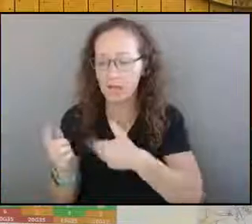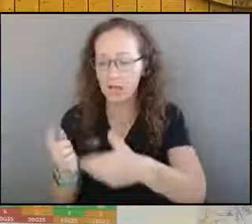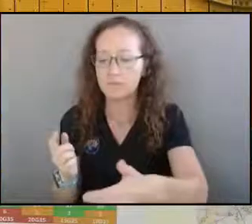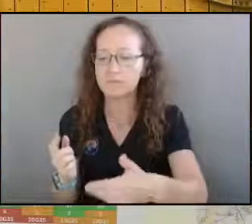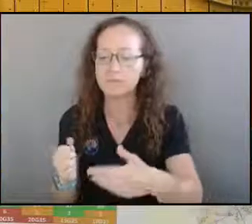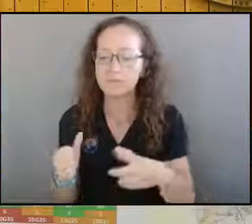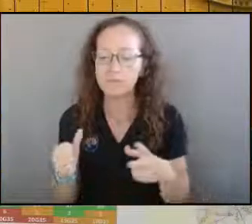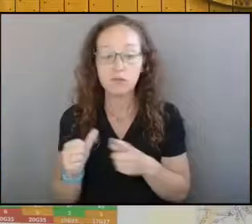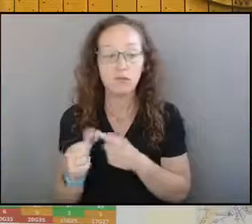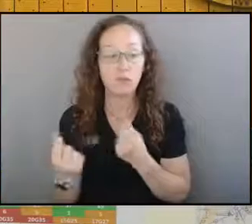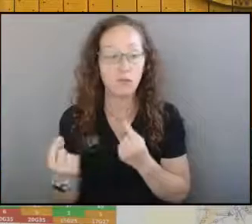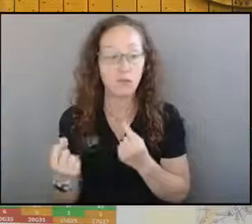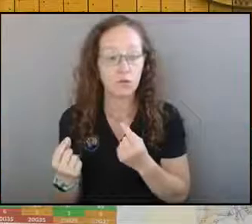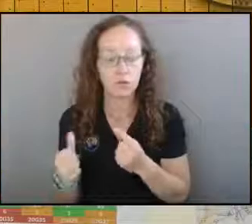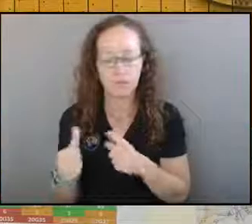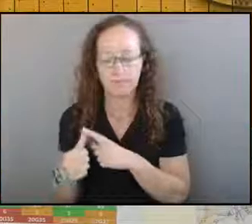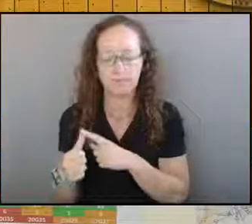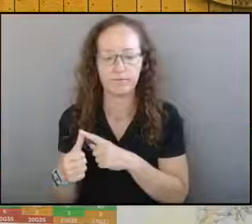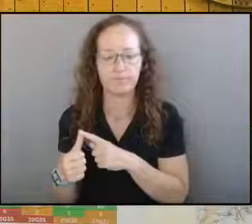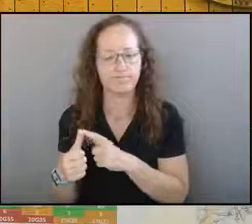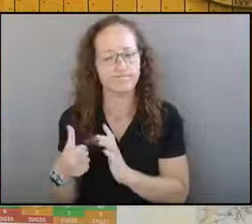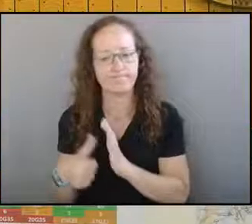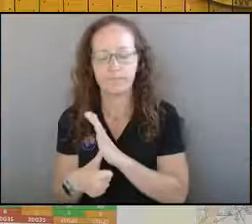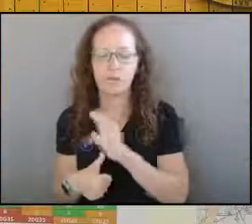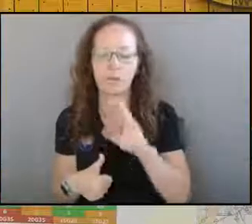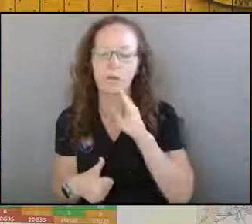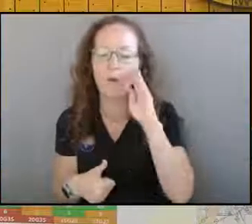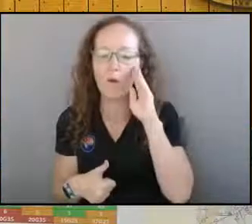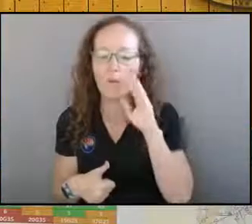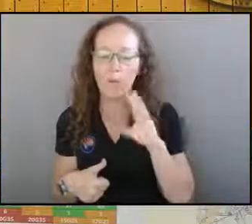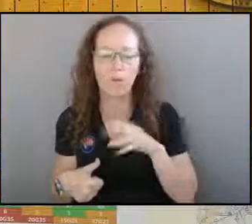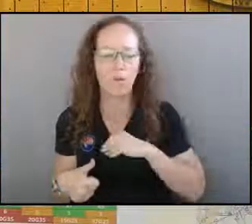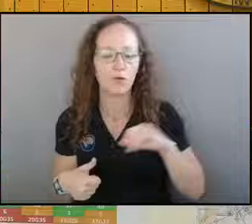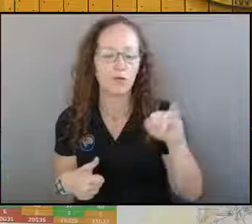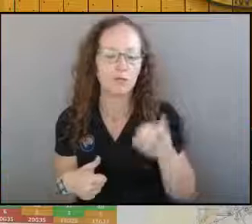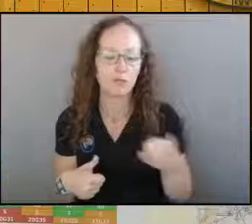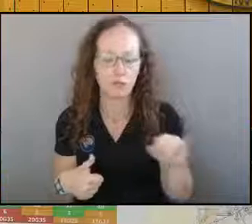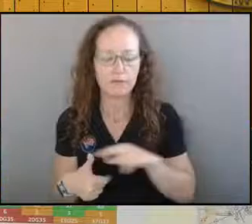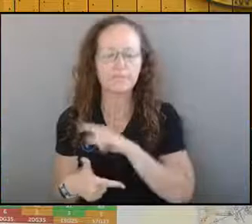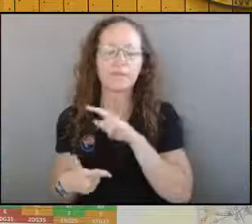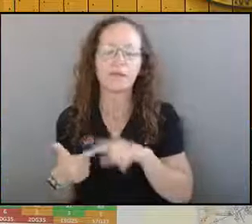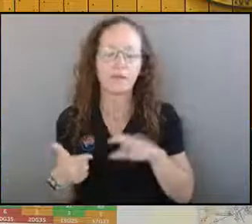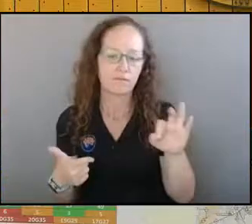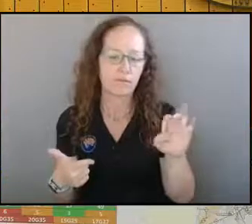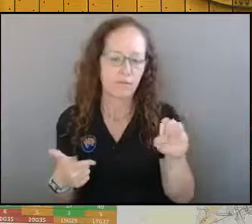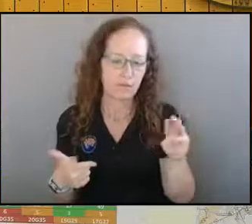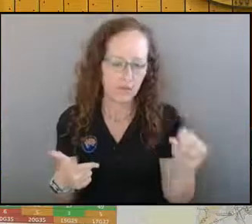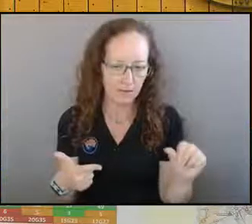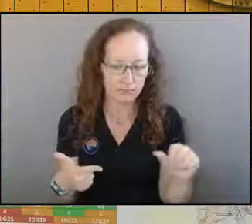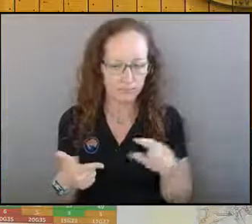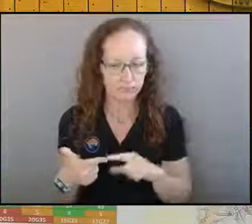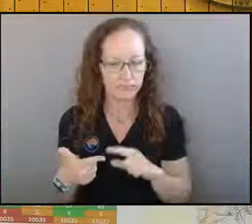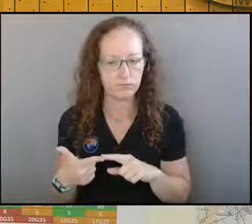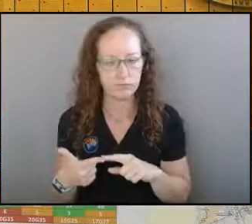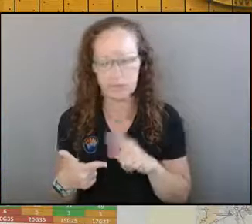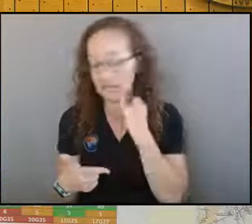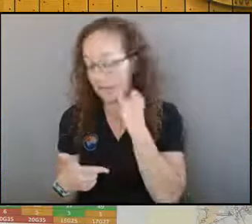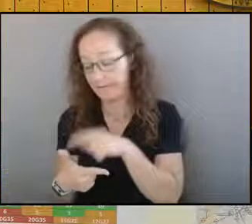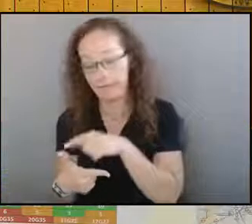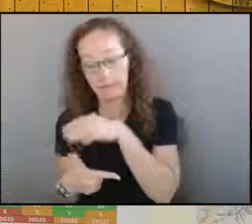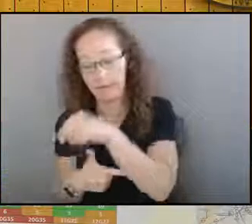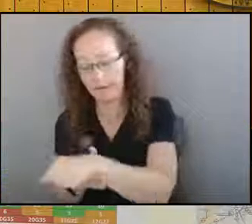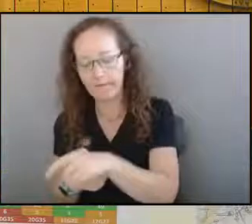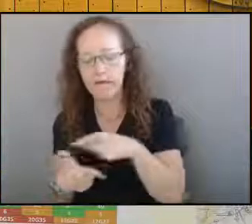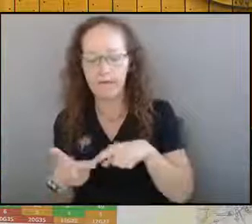your homeowner's insurance, and then FEMA will kick in with whatever your homeowner's insurance doesn't cover. However, they